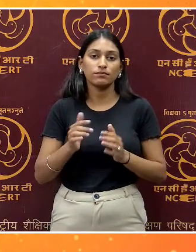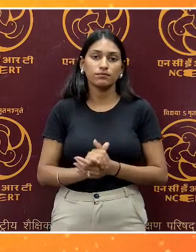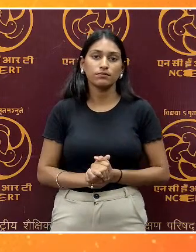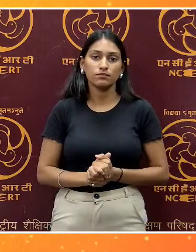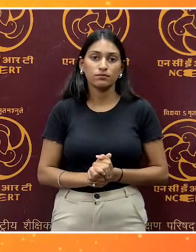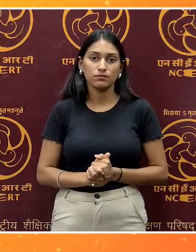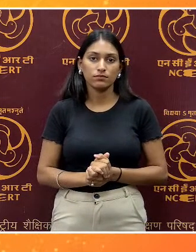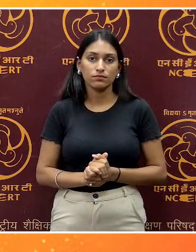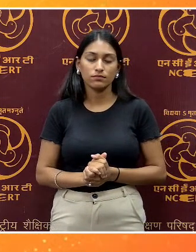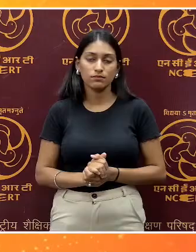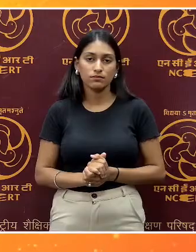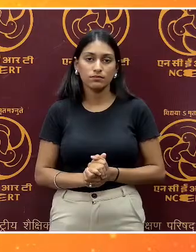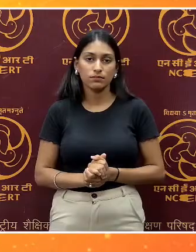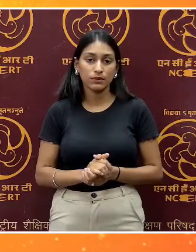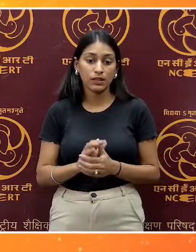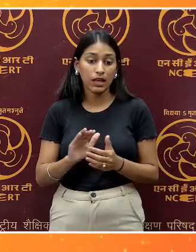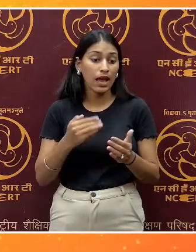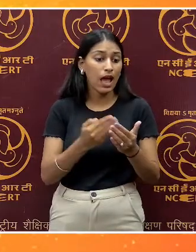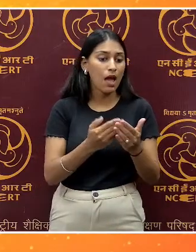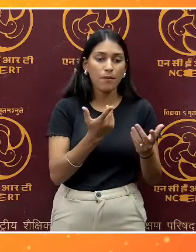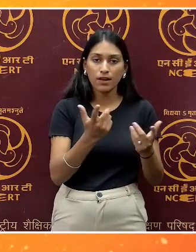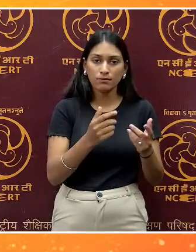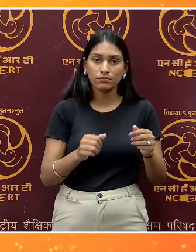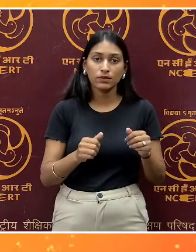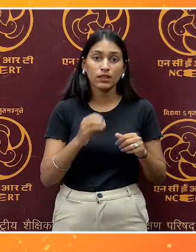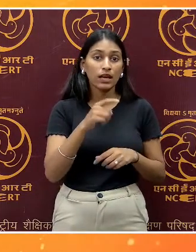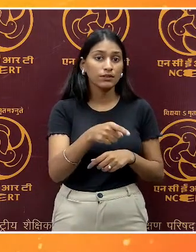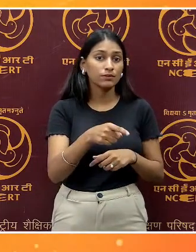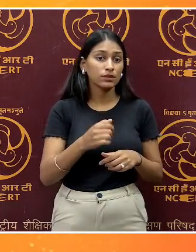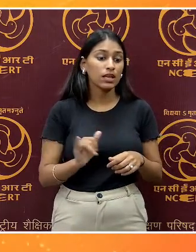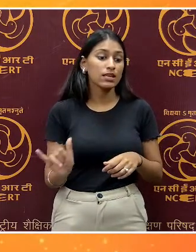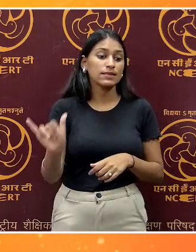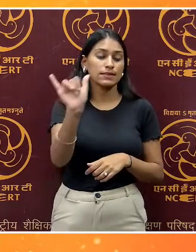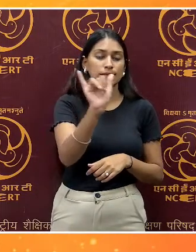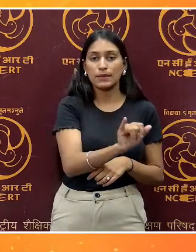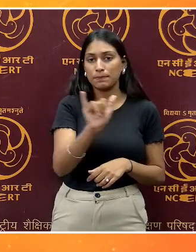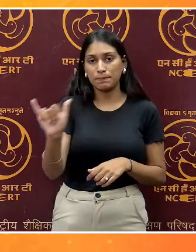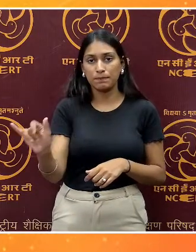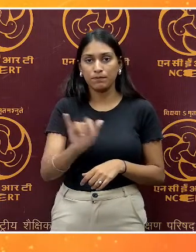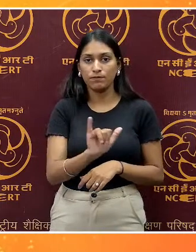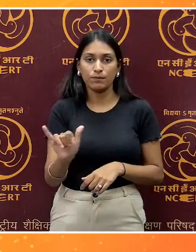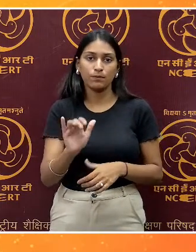that you apply, the resultant will be the same. Right.